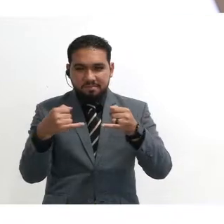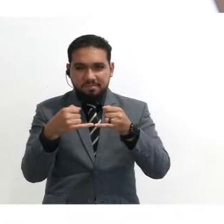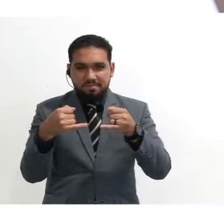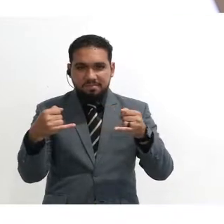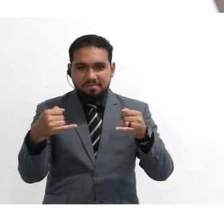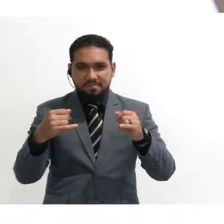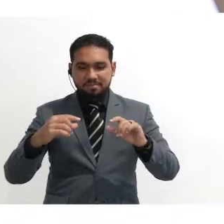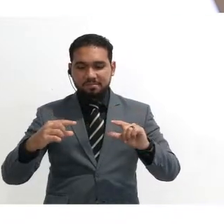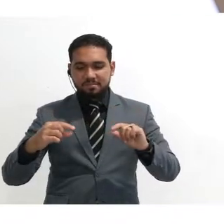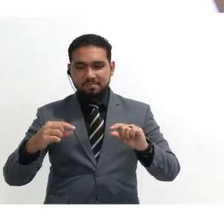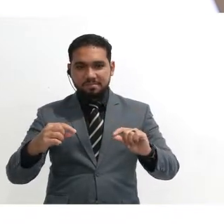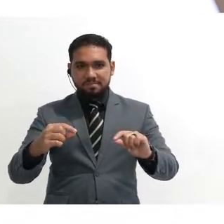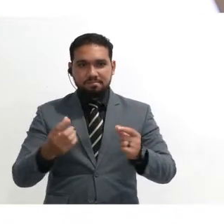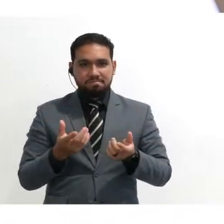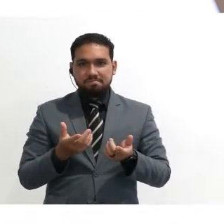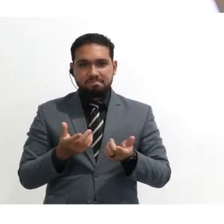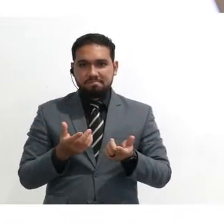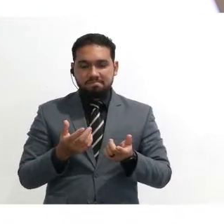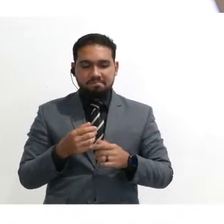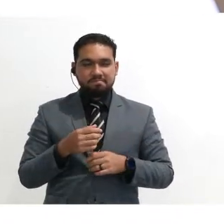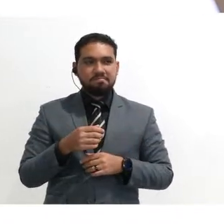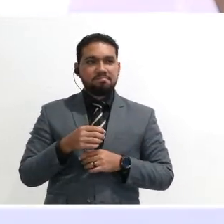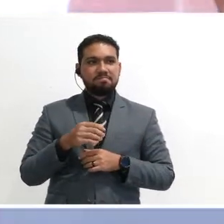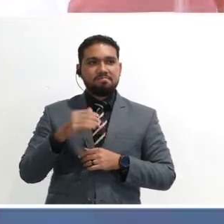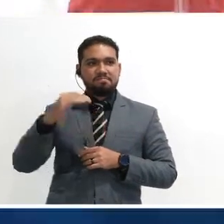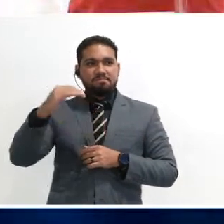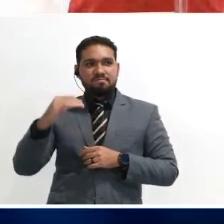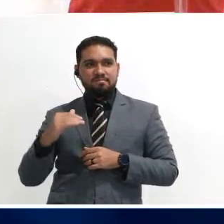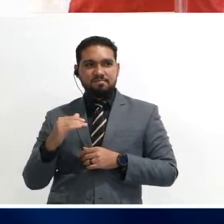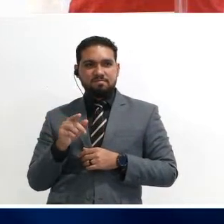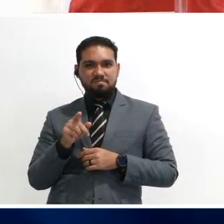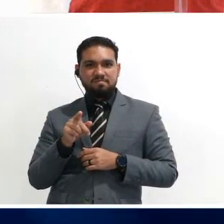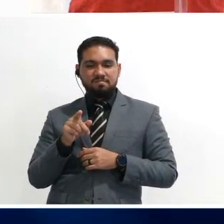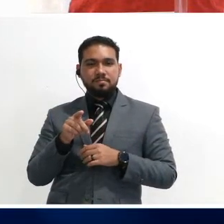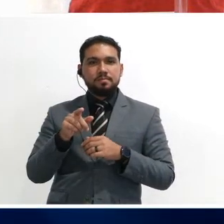chip with copper pillar bumps attached to the lower substrate.